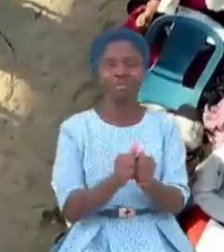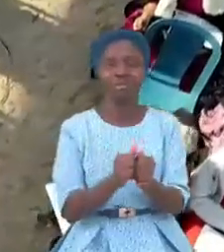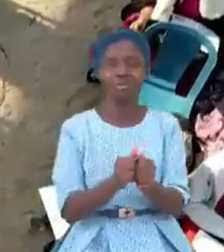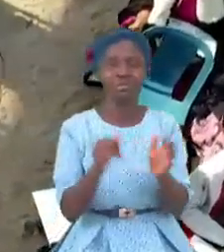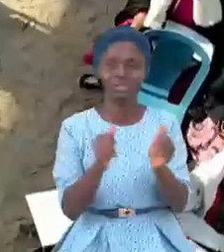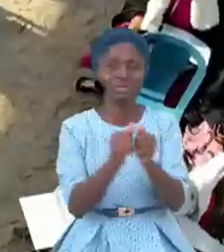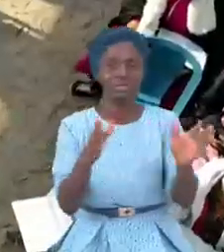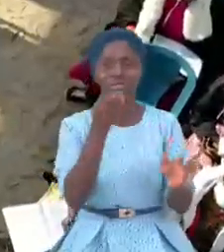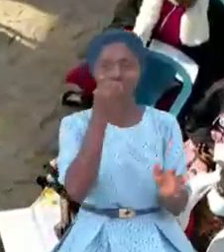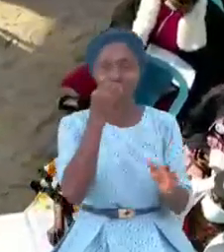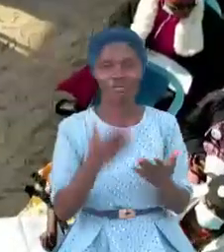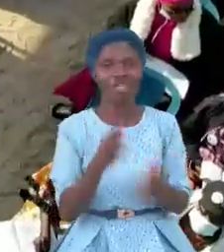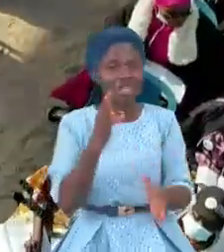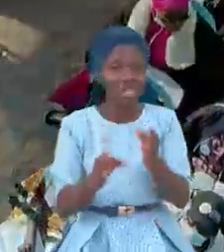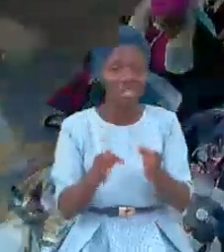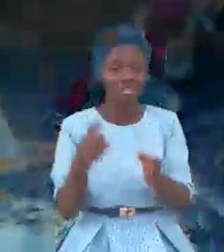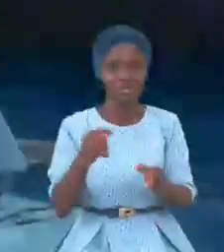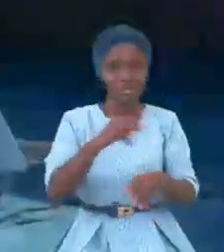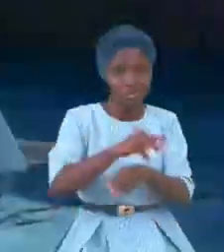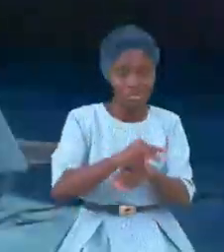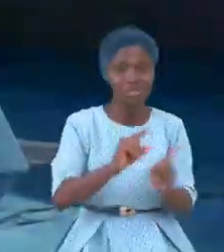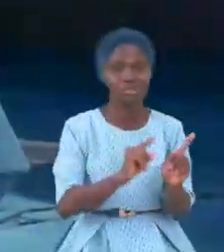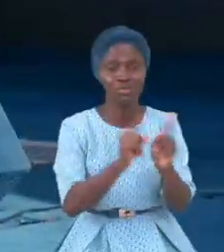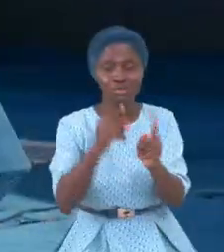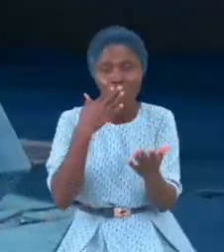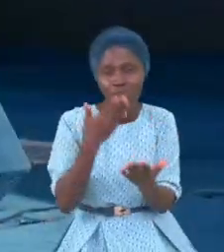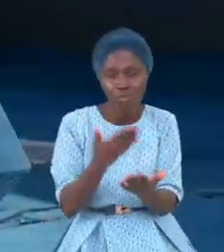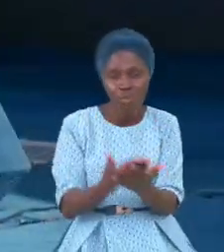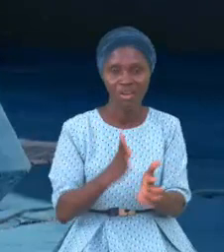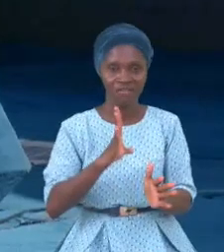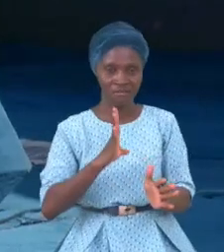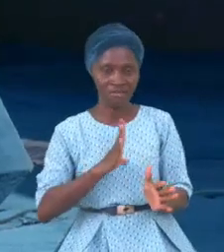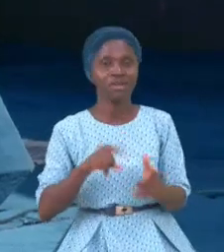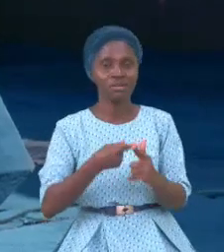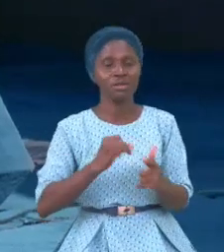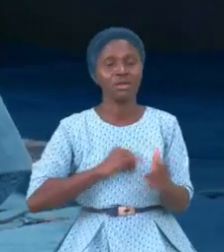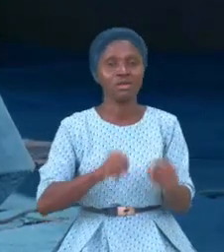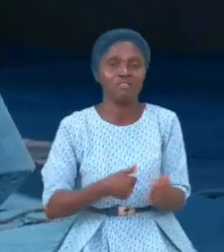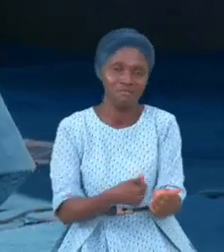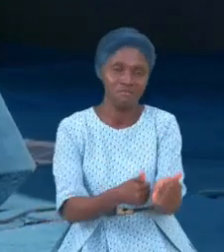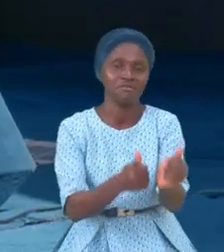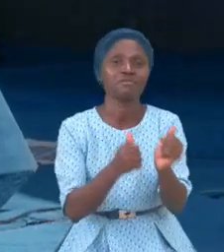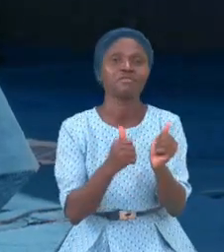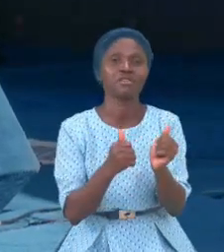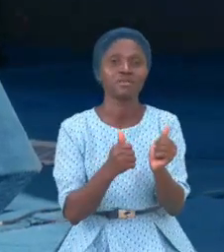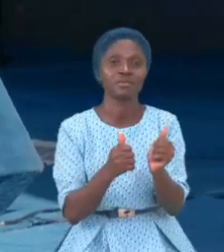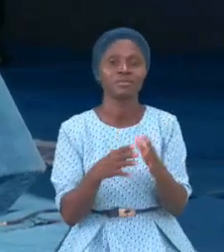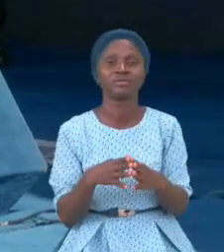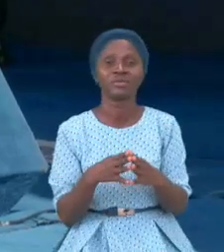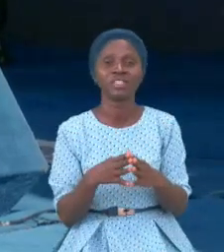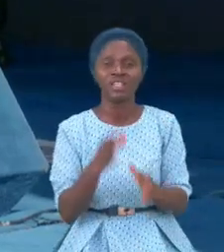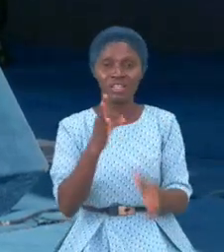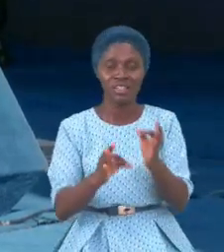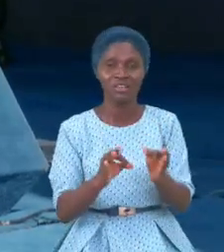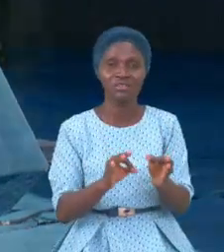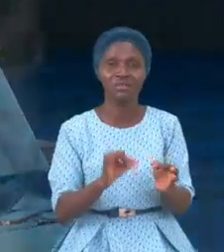I keep on following. If the going gets good, I keep on following. If I have breakfast and lunch and supper the way